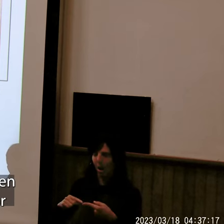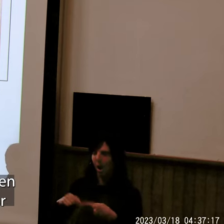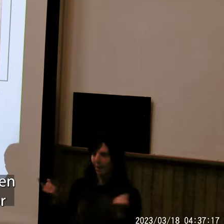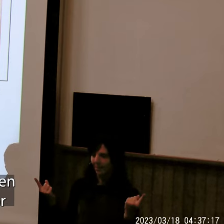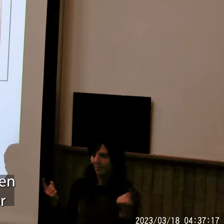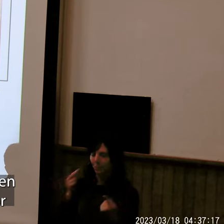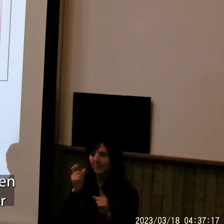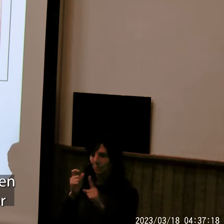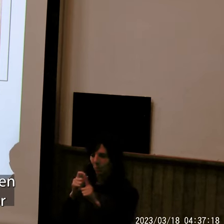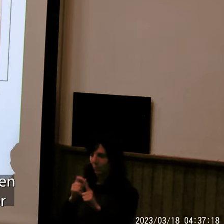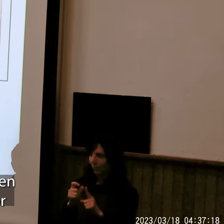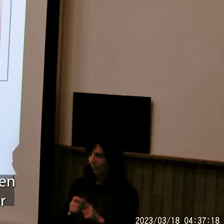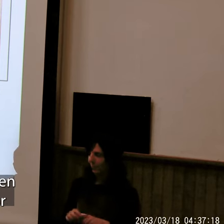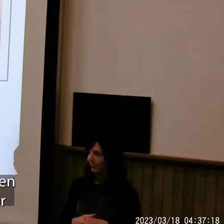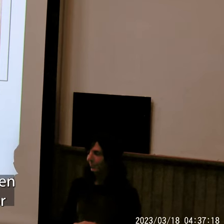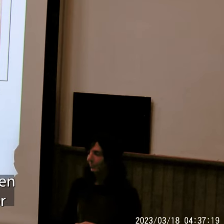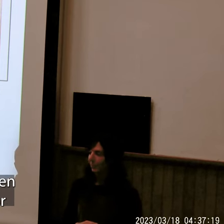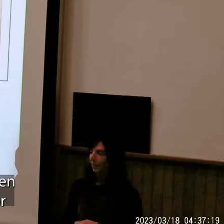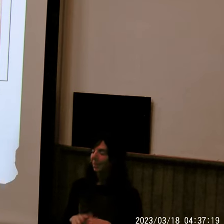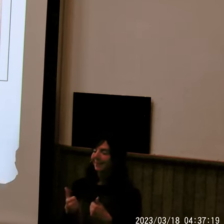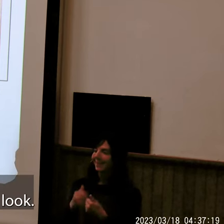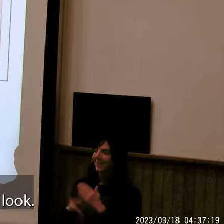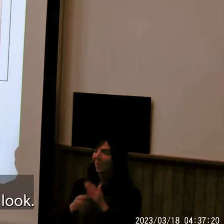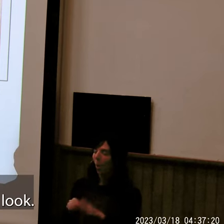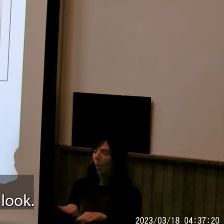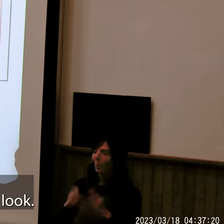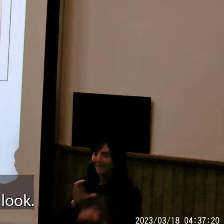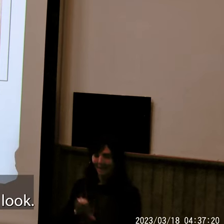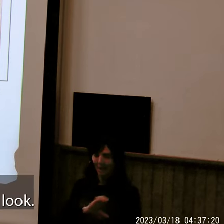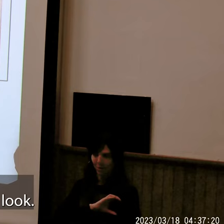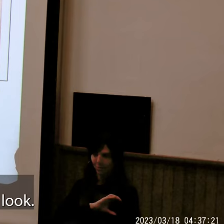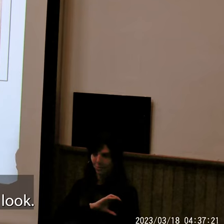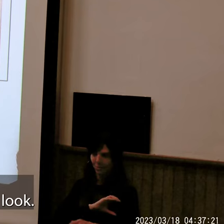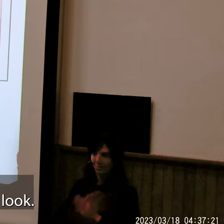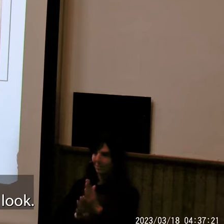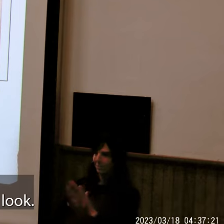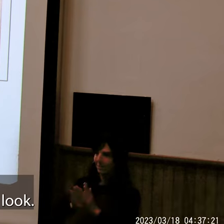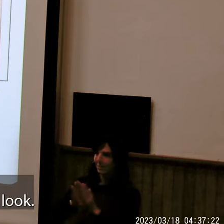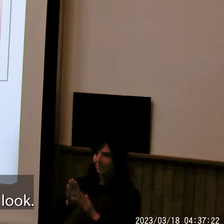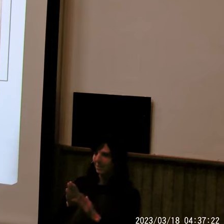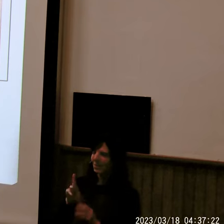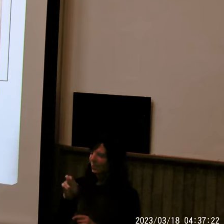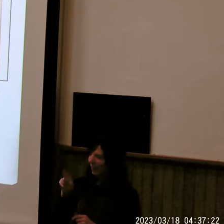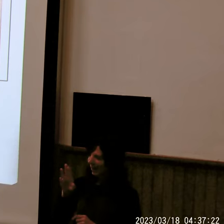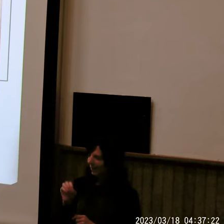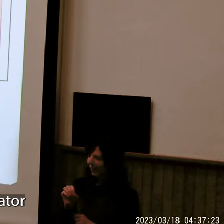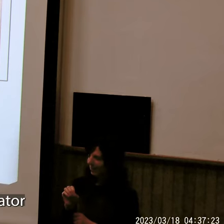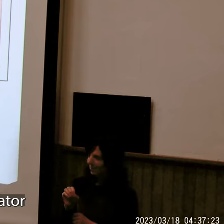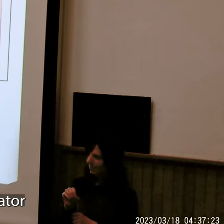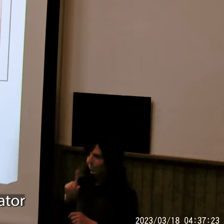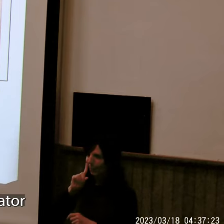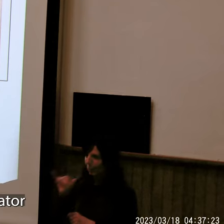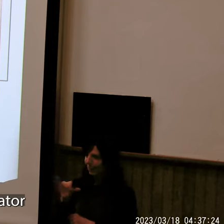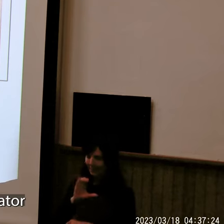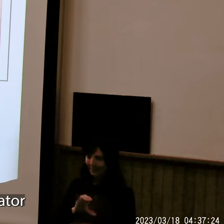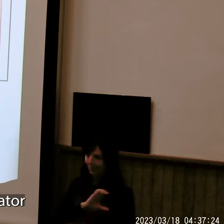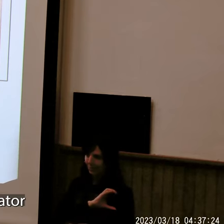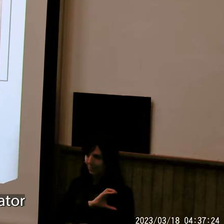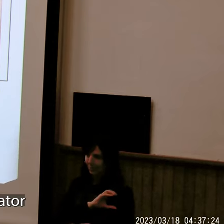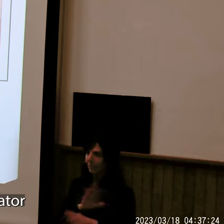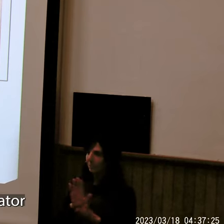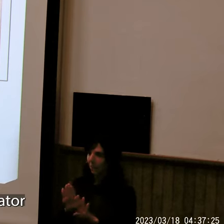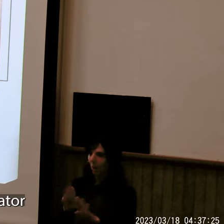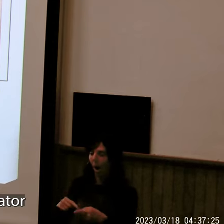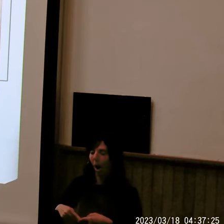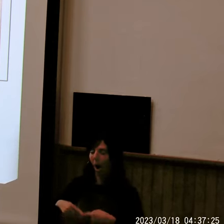for video games to open with what's called a character creator, a set of options for how you want your character to look. If found, ends